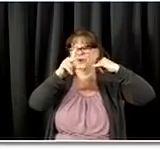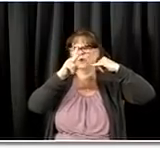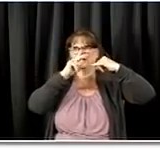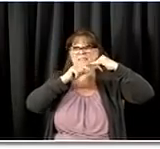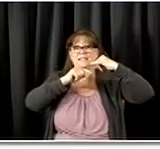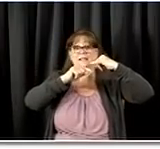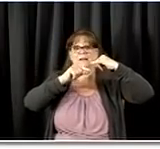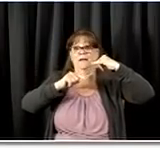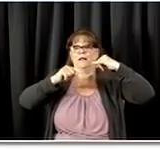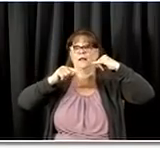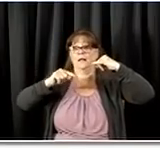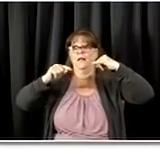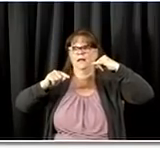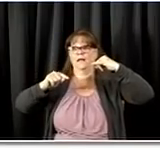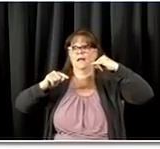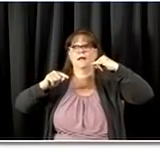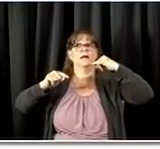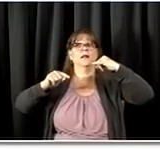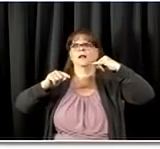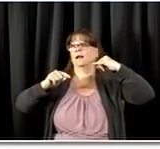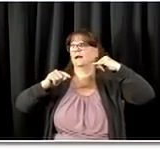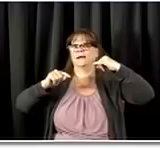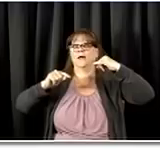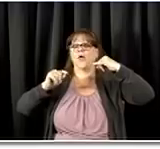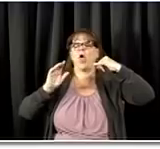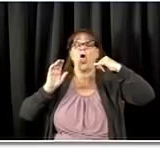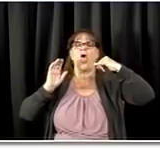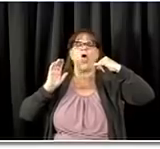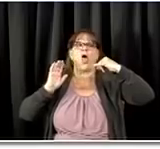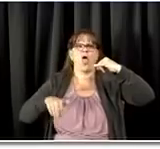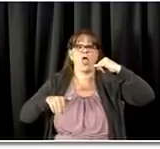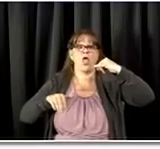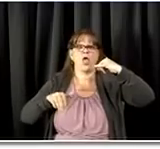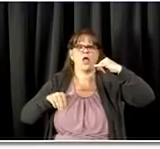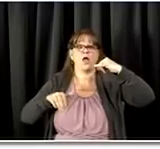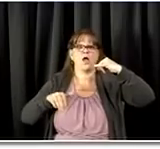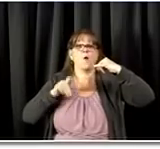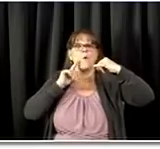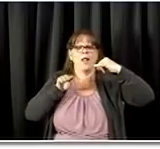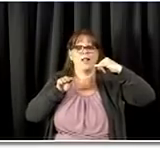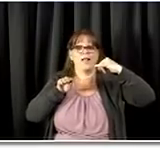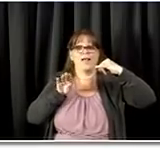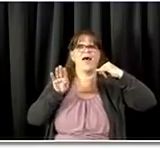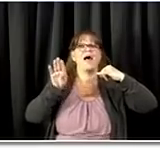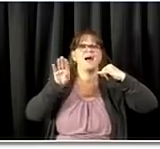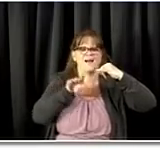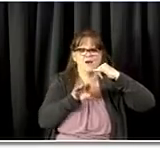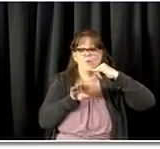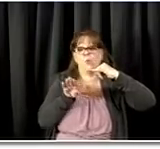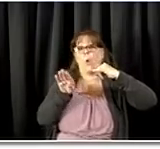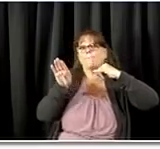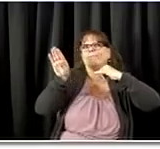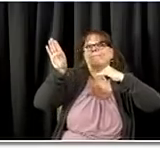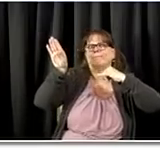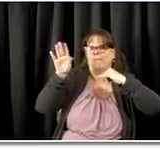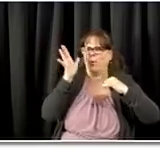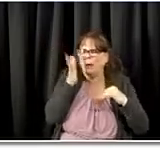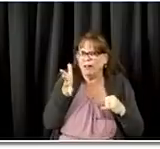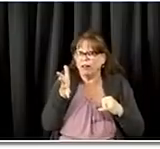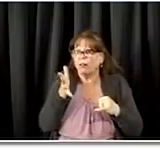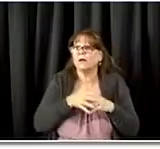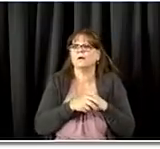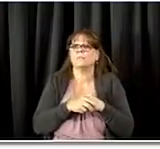so back to what it was about a week or two ago, down to 60%, so a decrease of 5%, and see that trend continue, you see that we